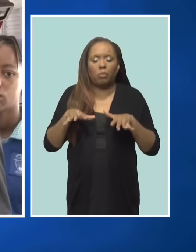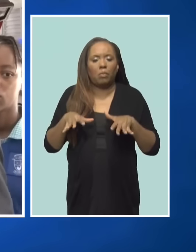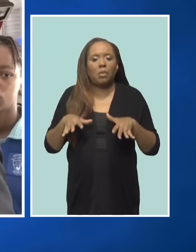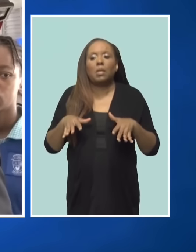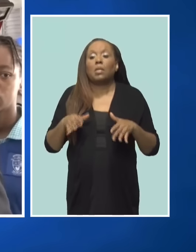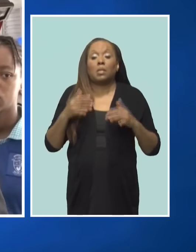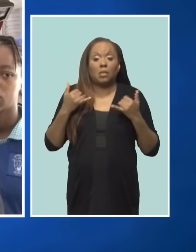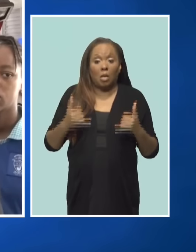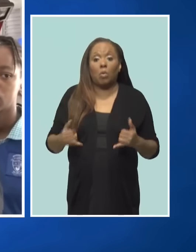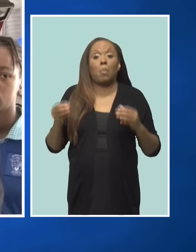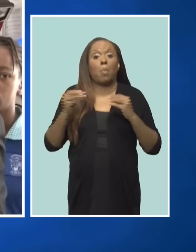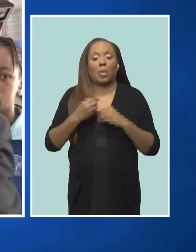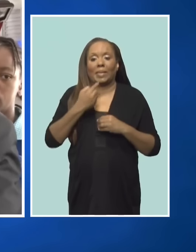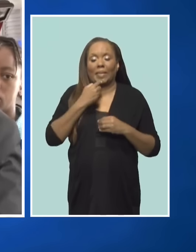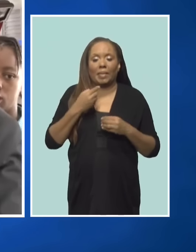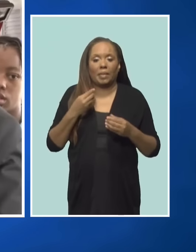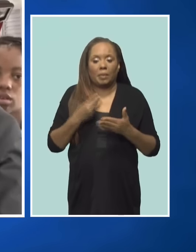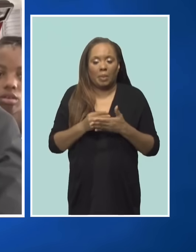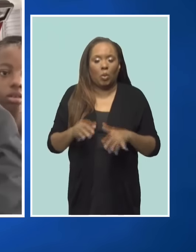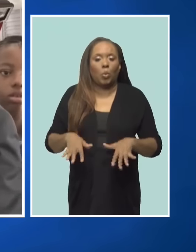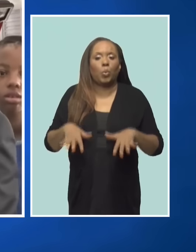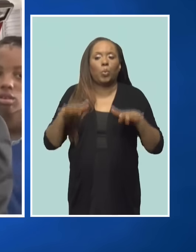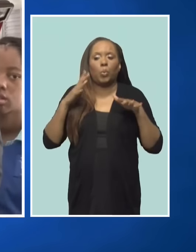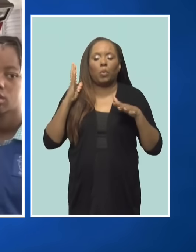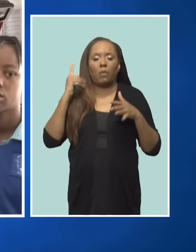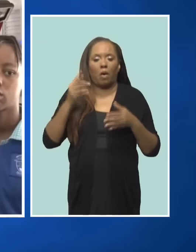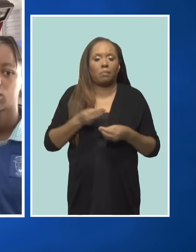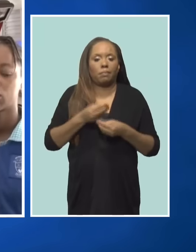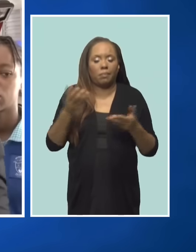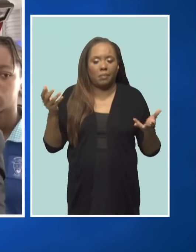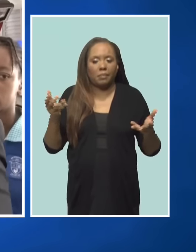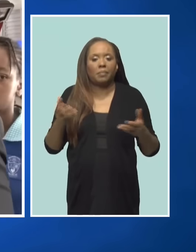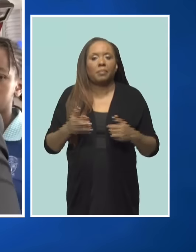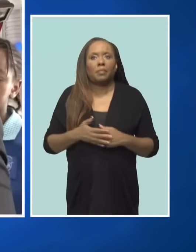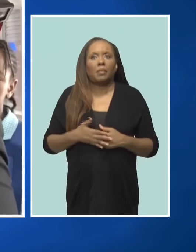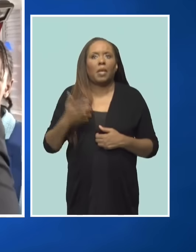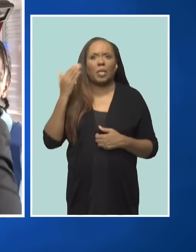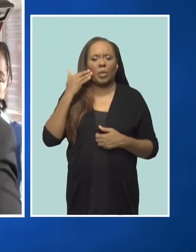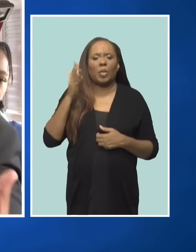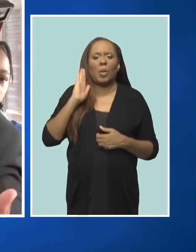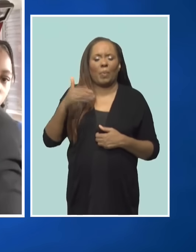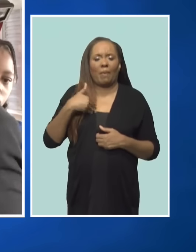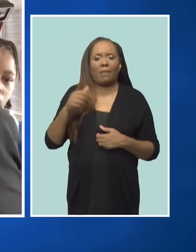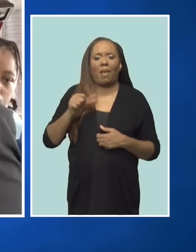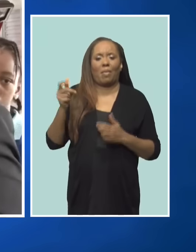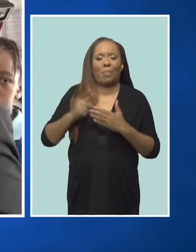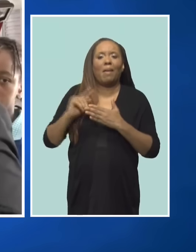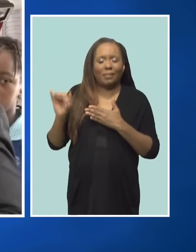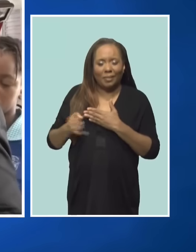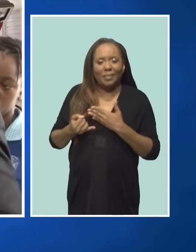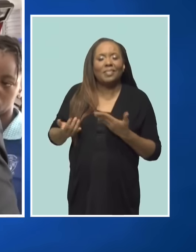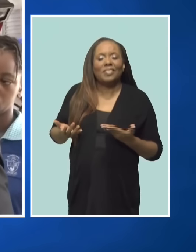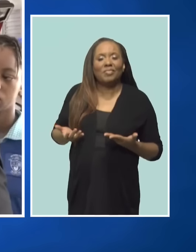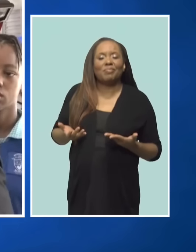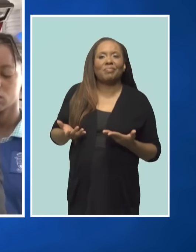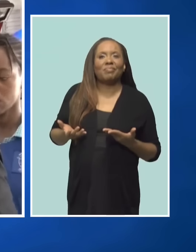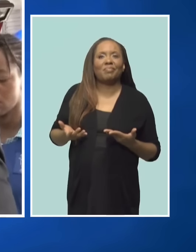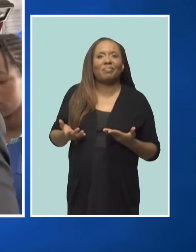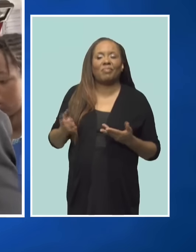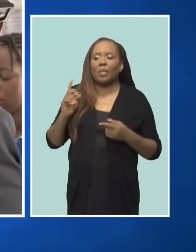to raise funds so that we can donate. So I know they have other projects. So it's just a matter of, when